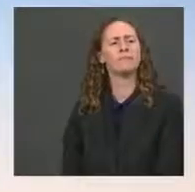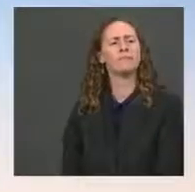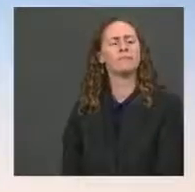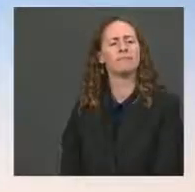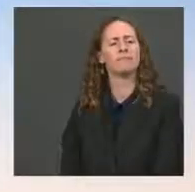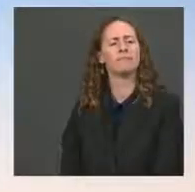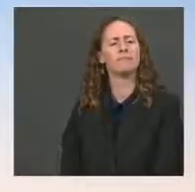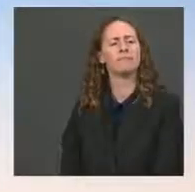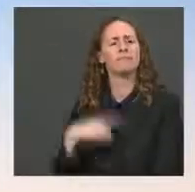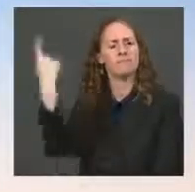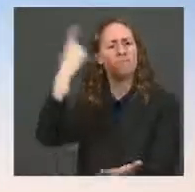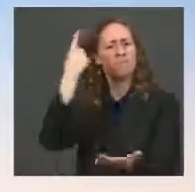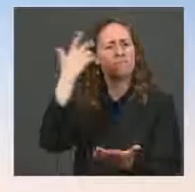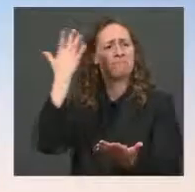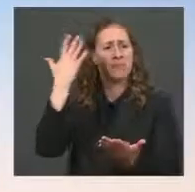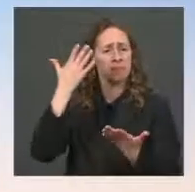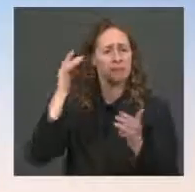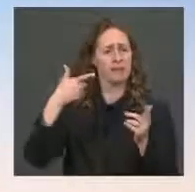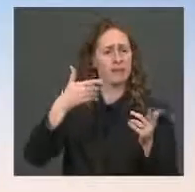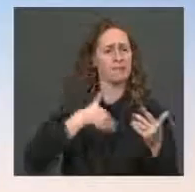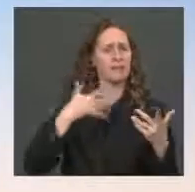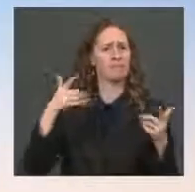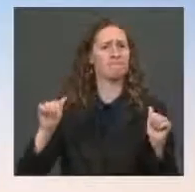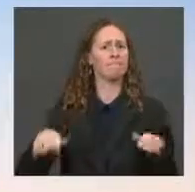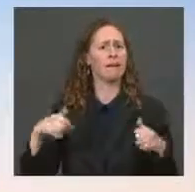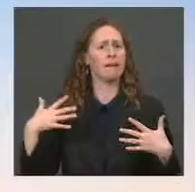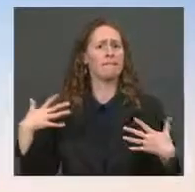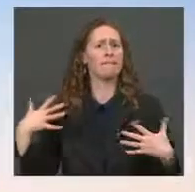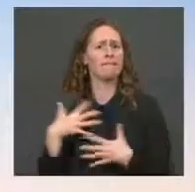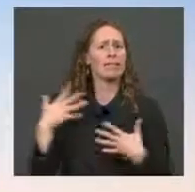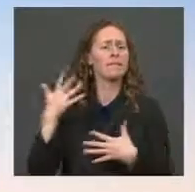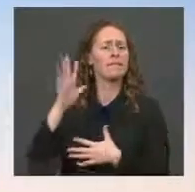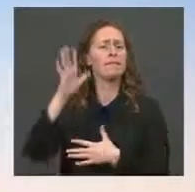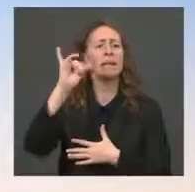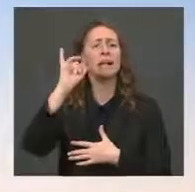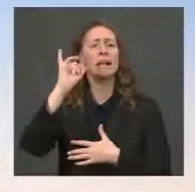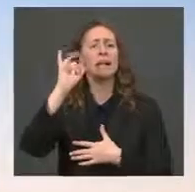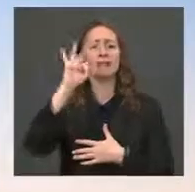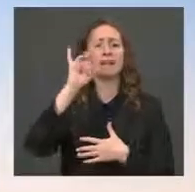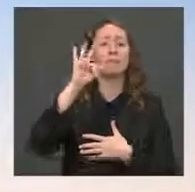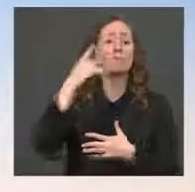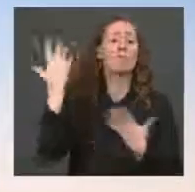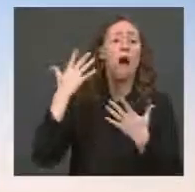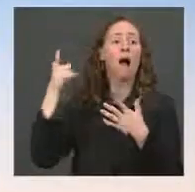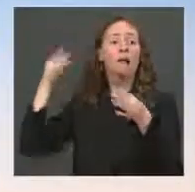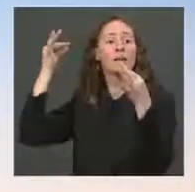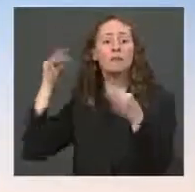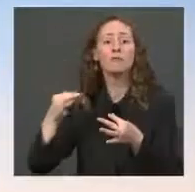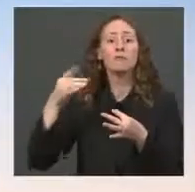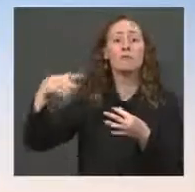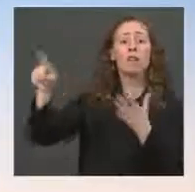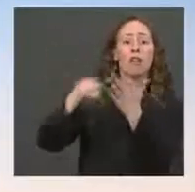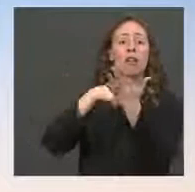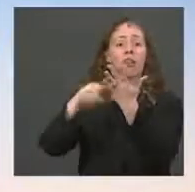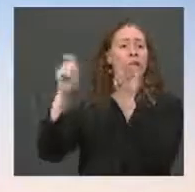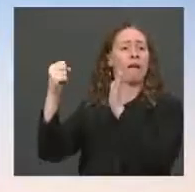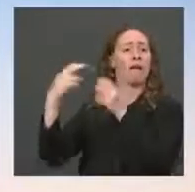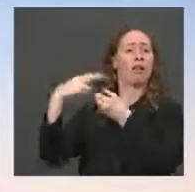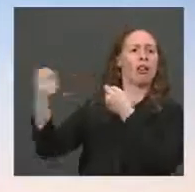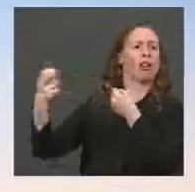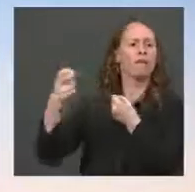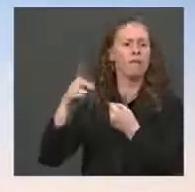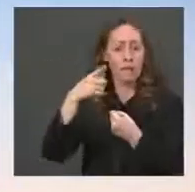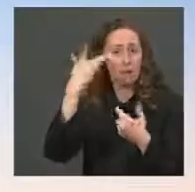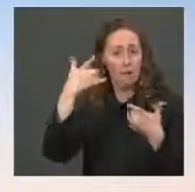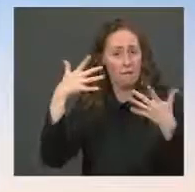any administration, including this administration? Well, again, this is why I provided the context, right? Because what we're talking about